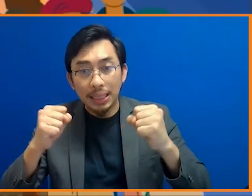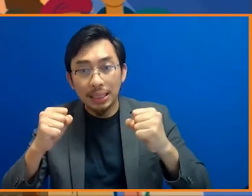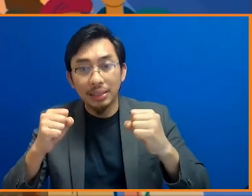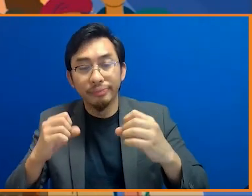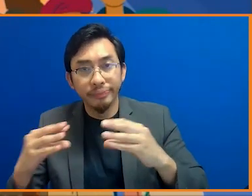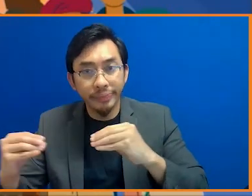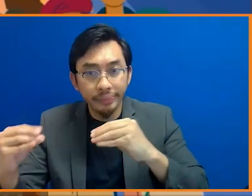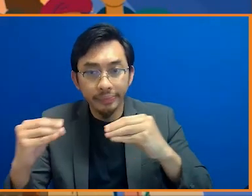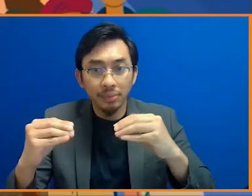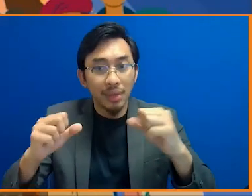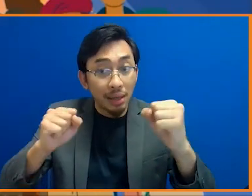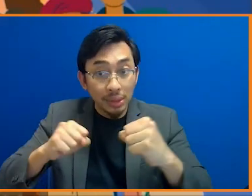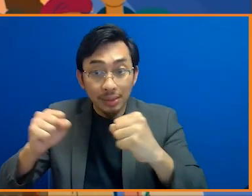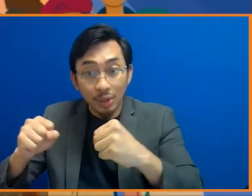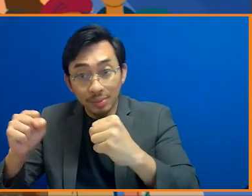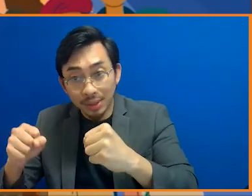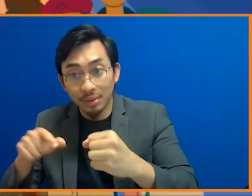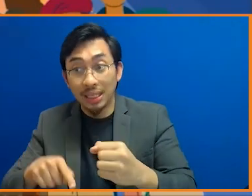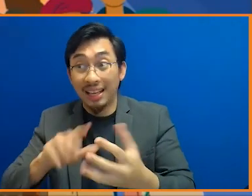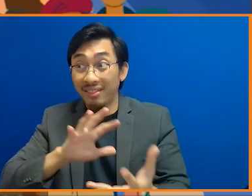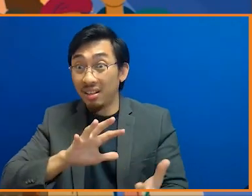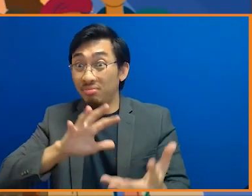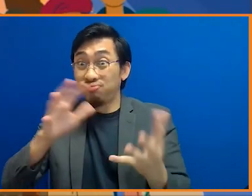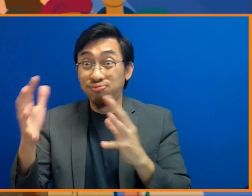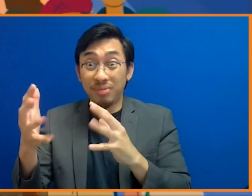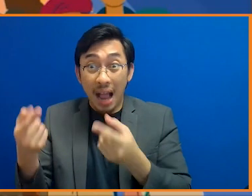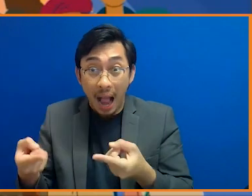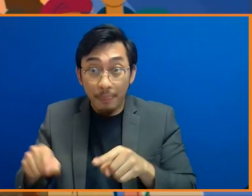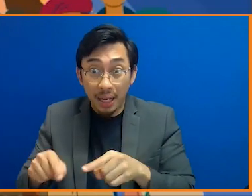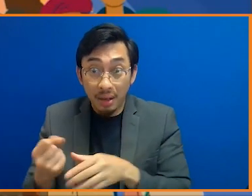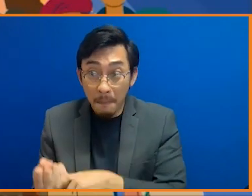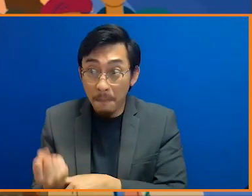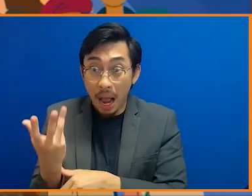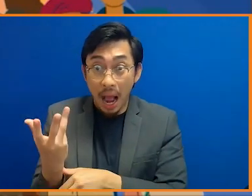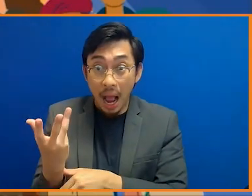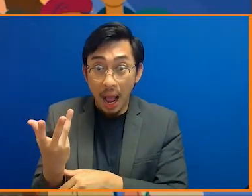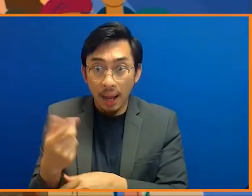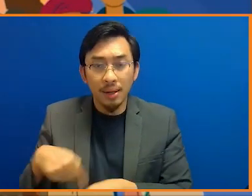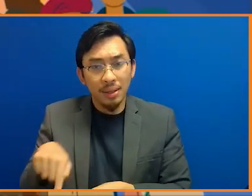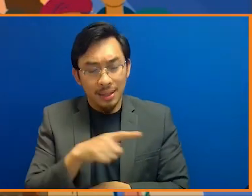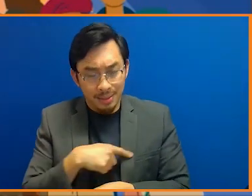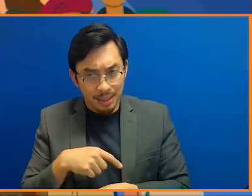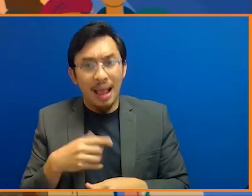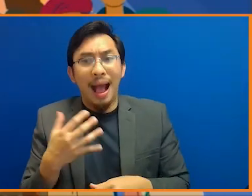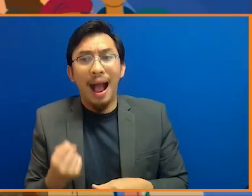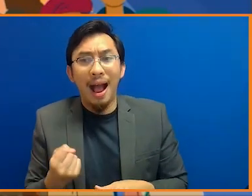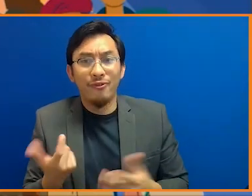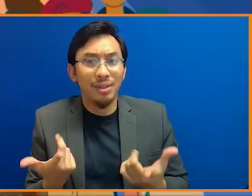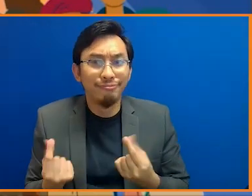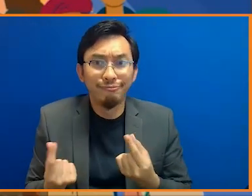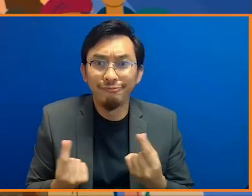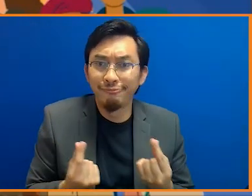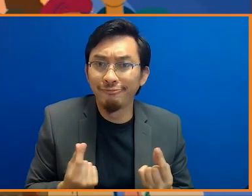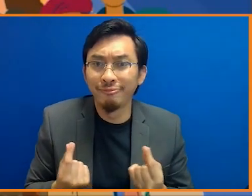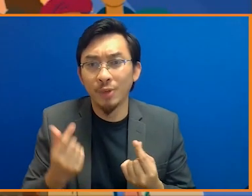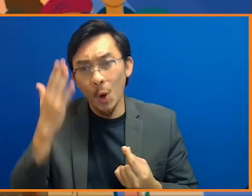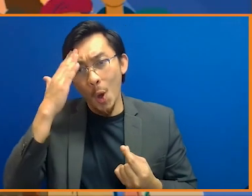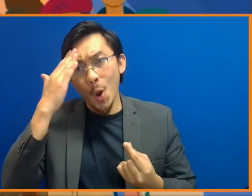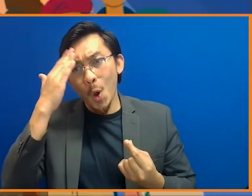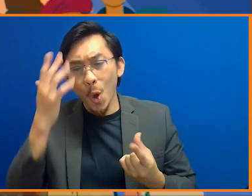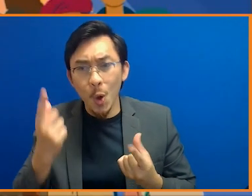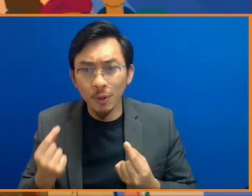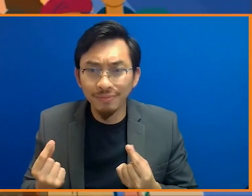an agreement long before that disaster occurred and do some drills,